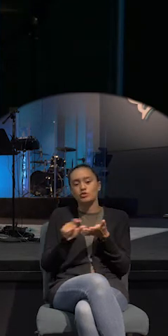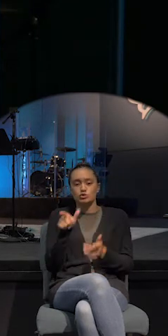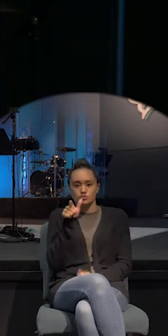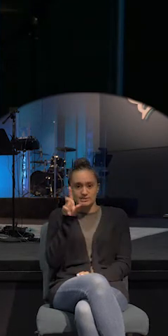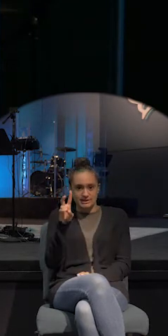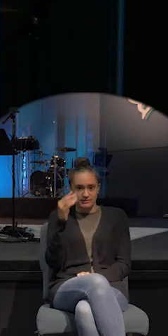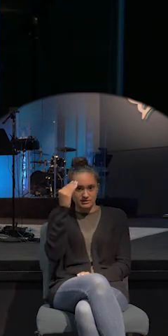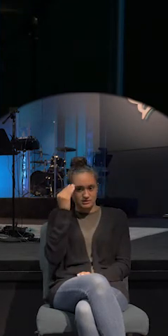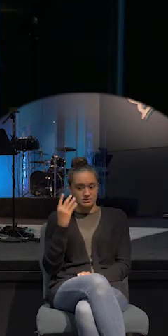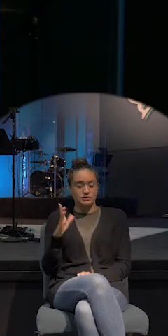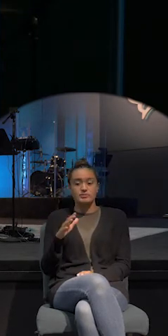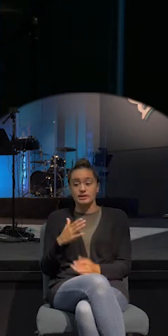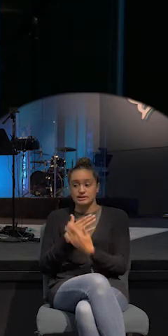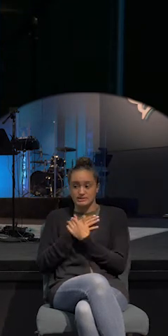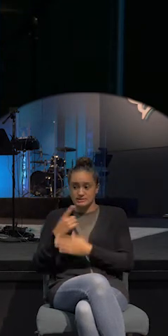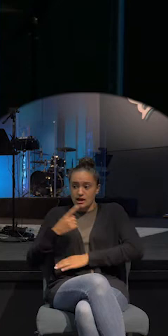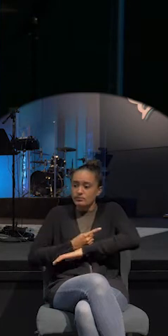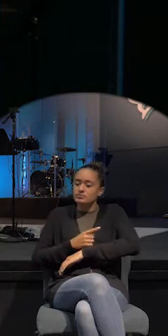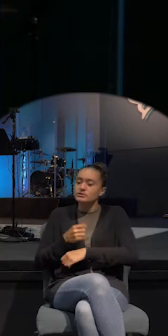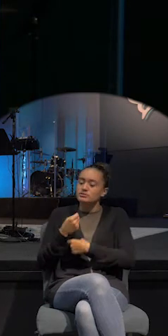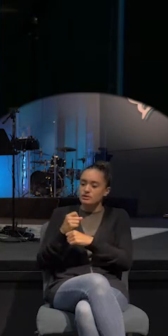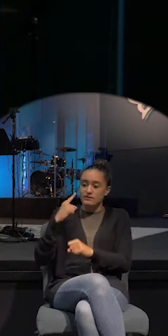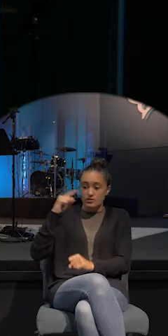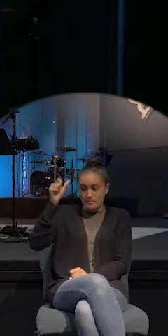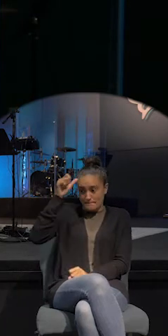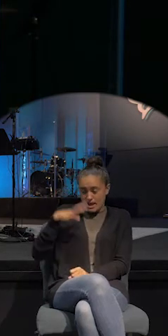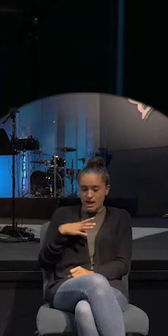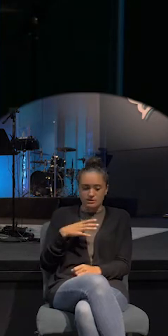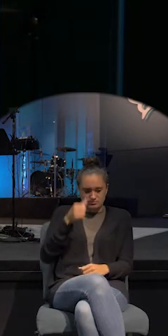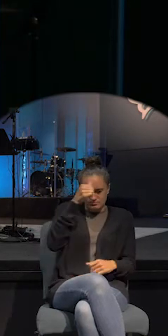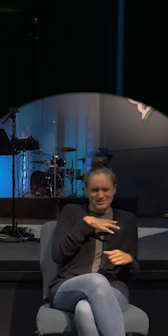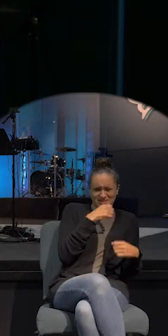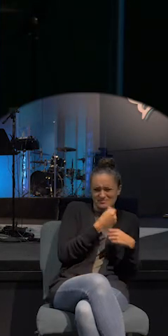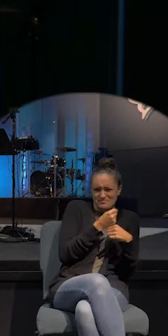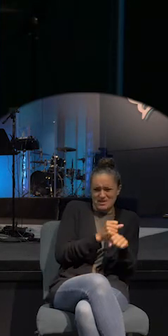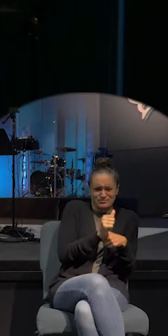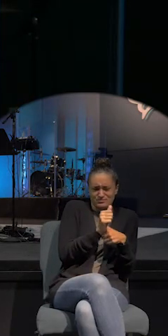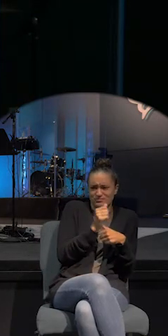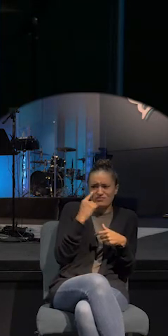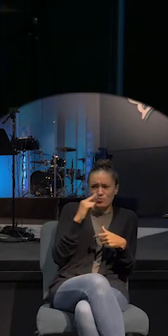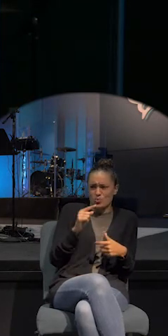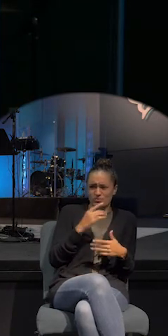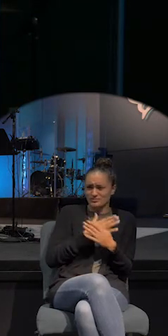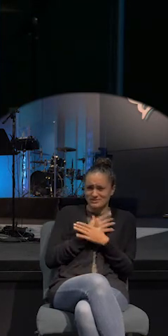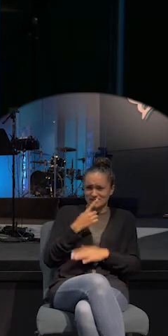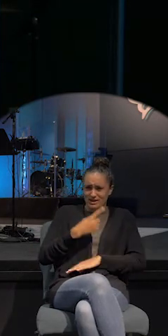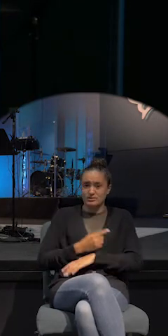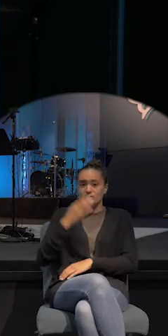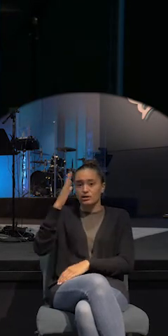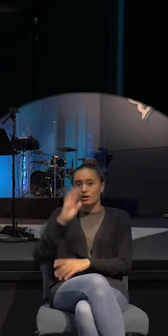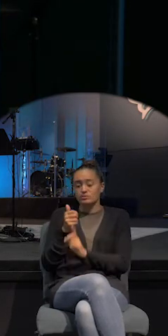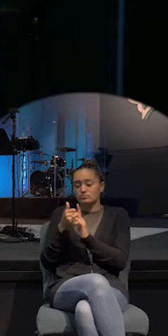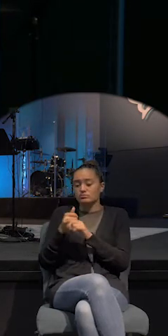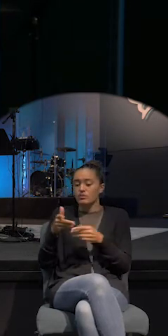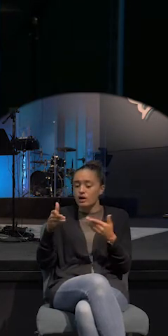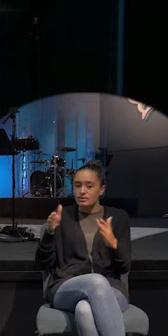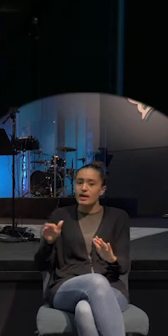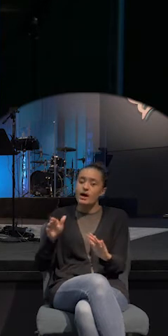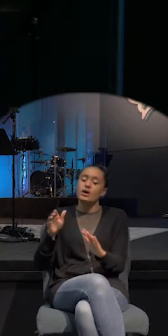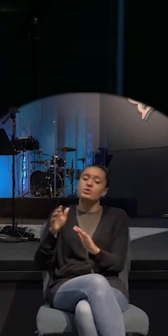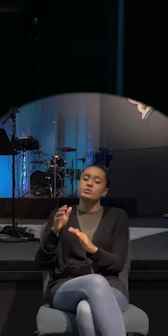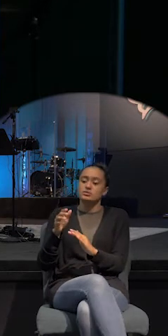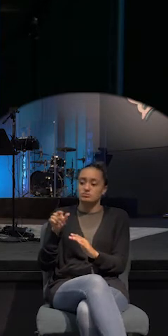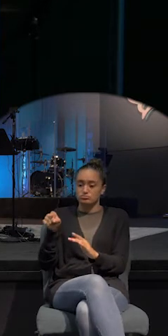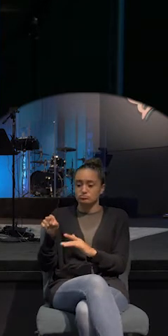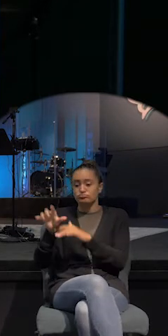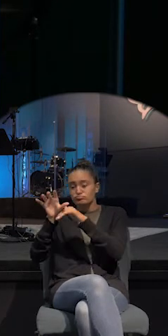them, "The Sabbath was made for man and not man for the Sabbath." God allowed the ceremonial law to be